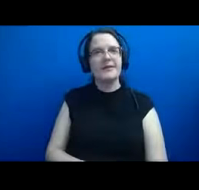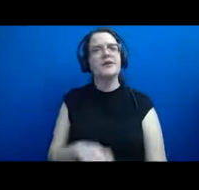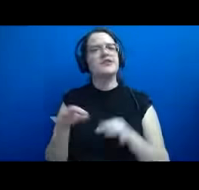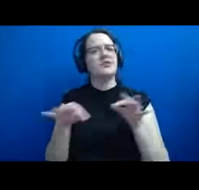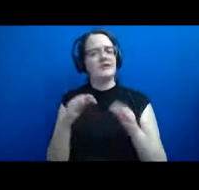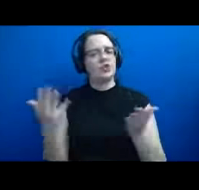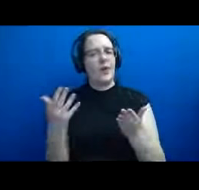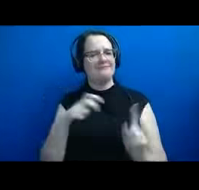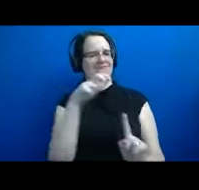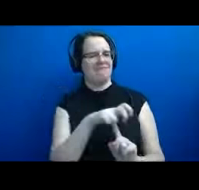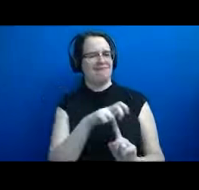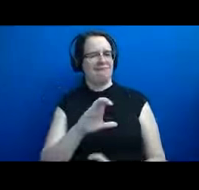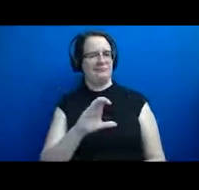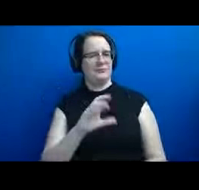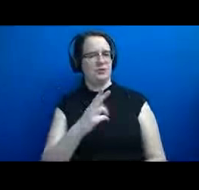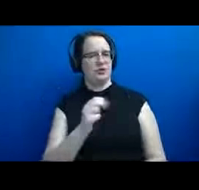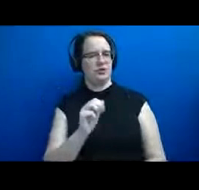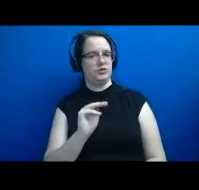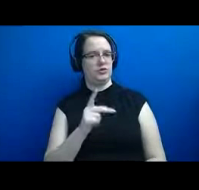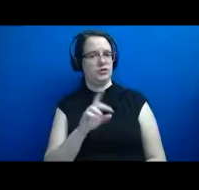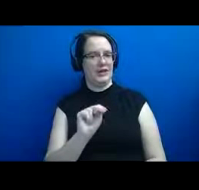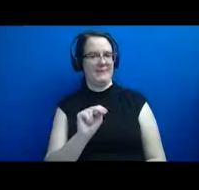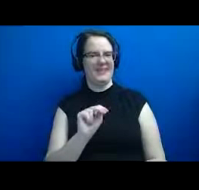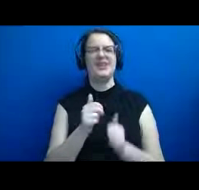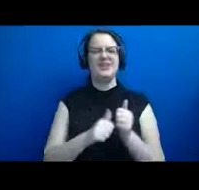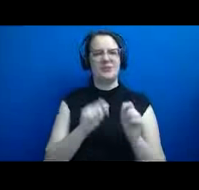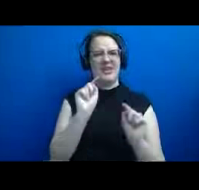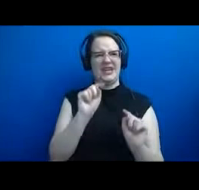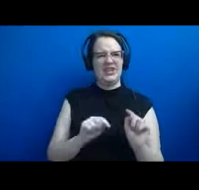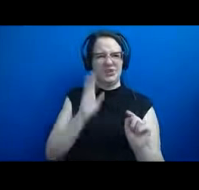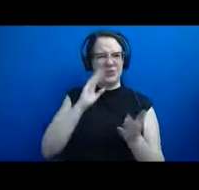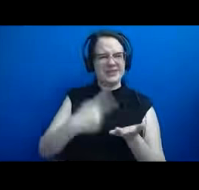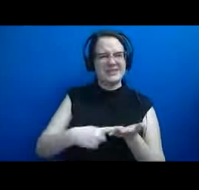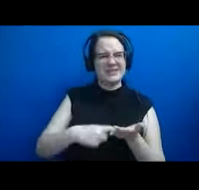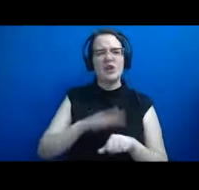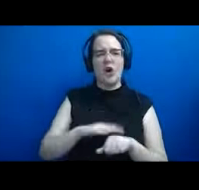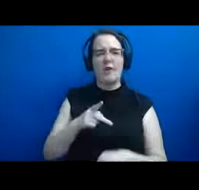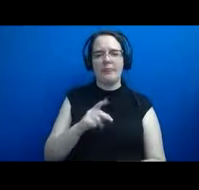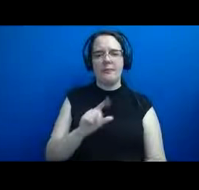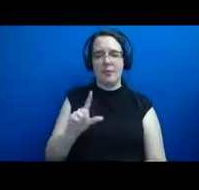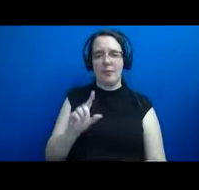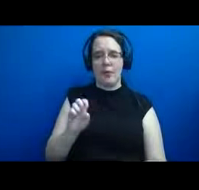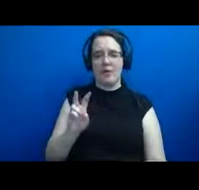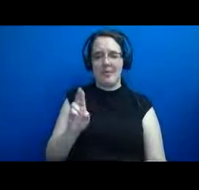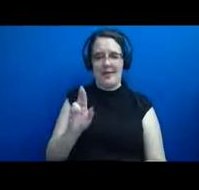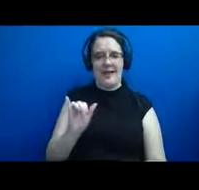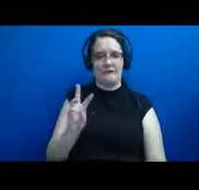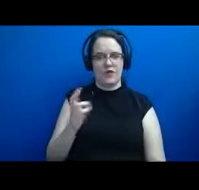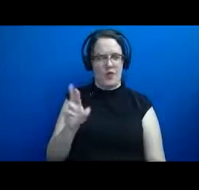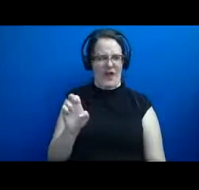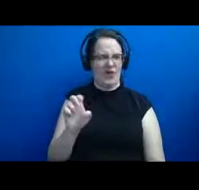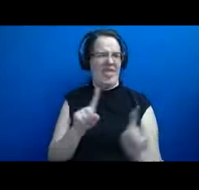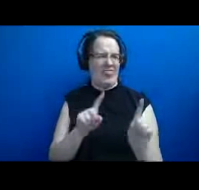champion. So we're gonna go through each of these things on the poll everywhere. There's a question for each.